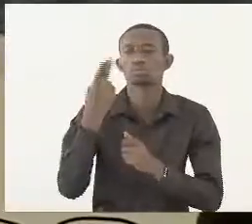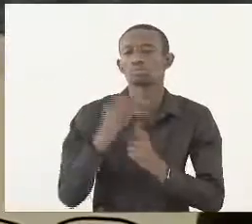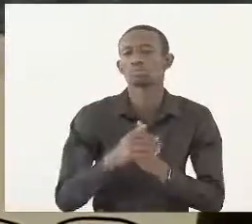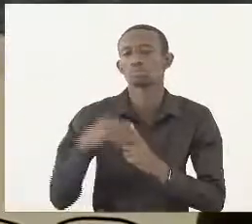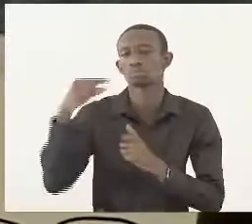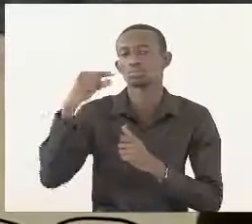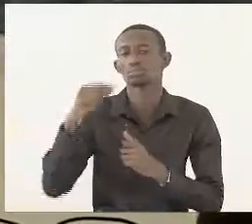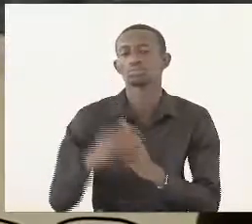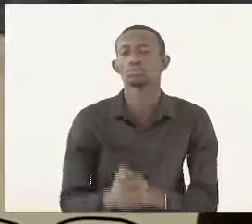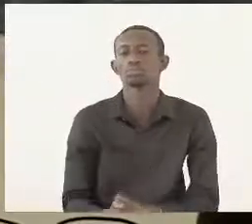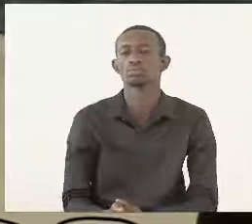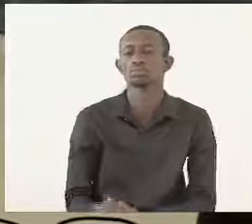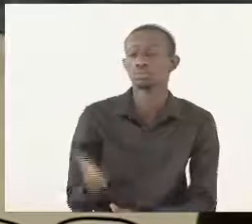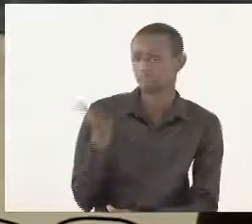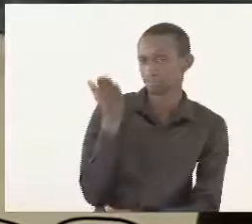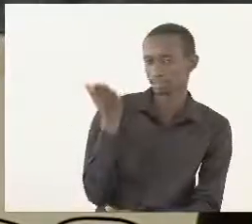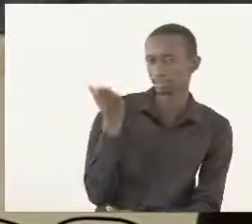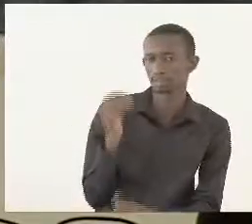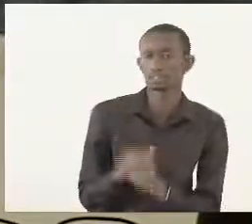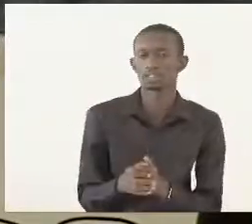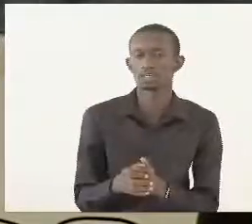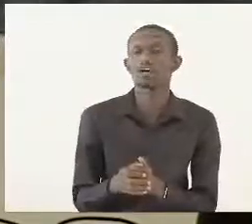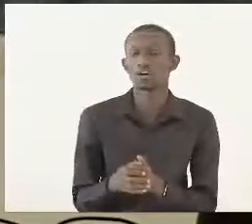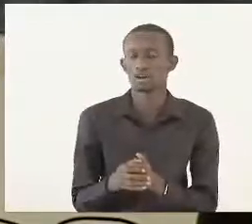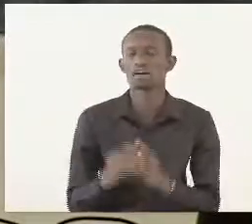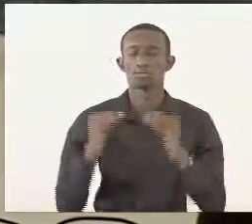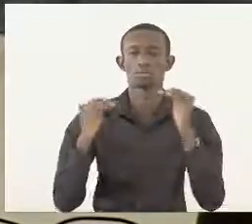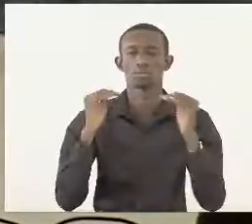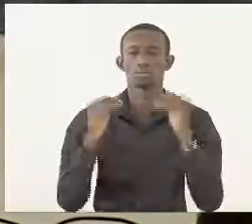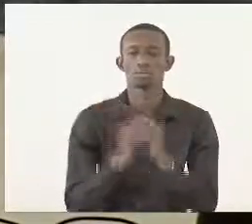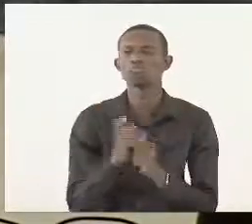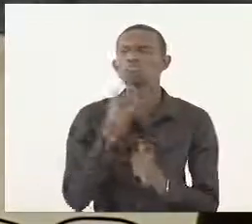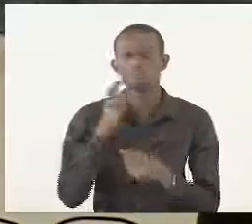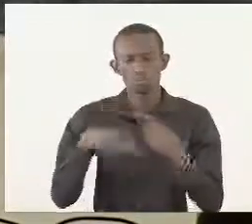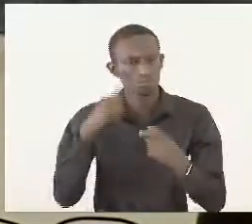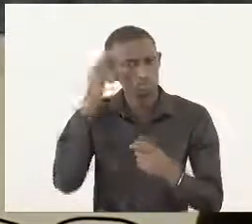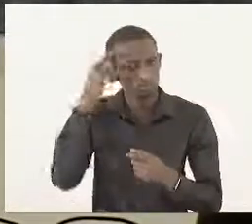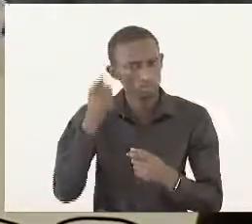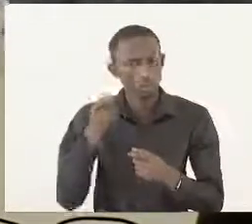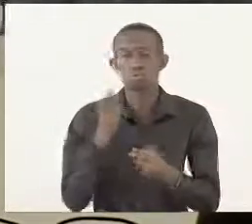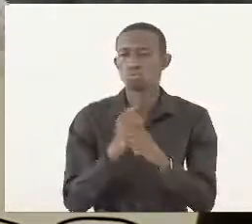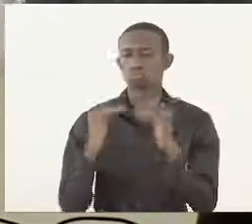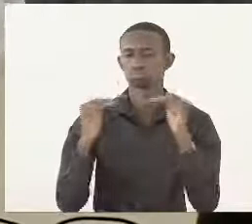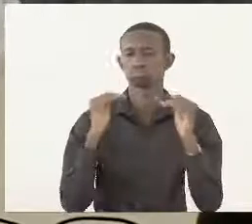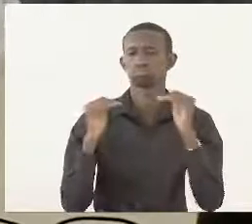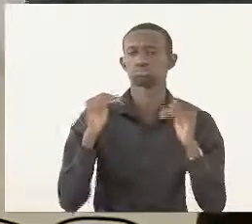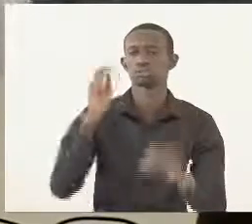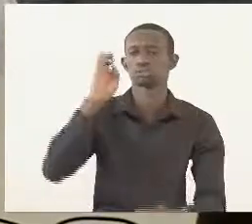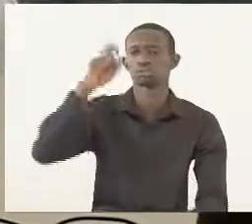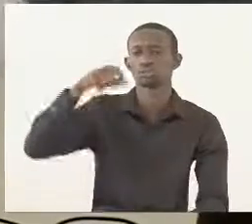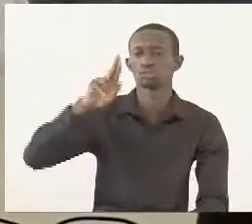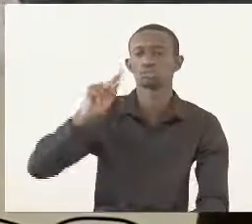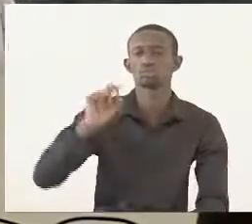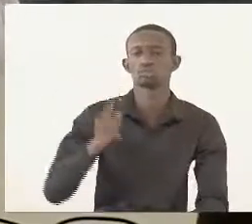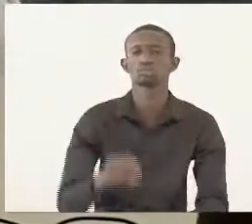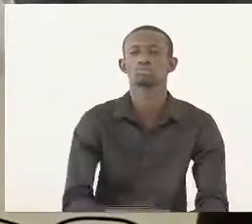gas. Is our equation balanced? You should always remember to balance the equations. And